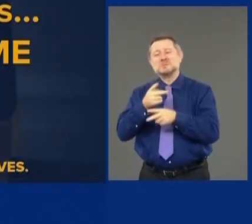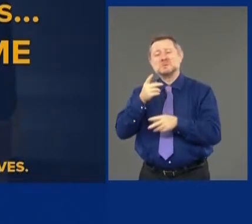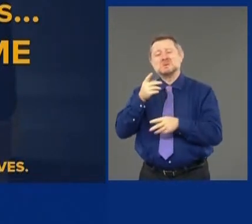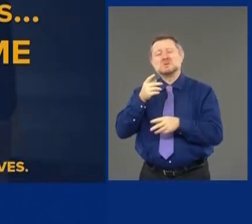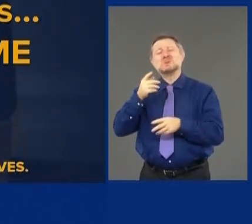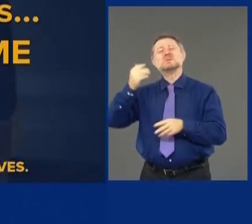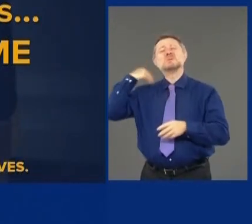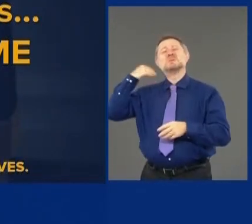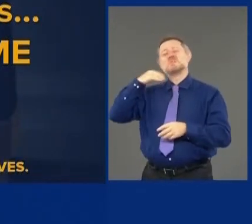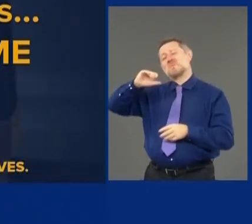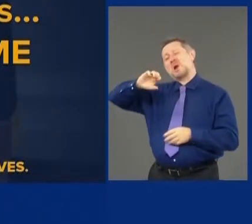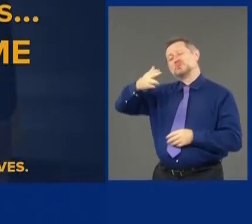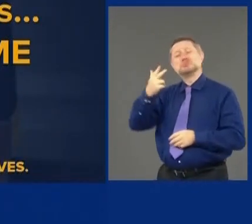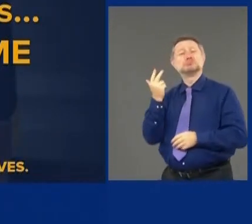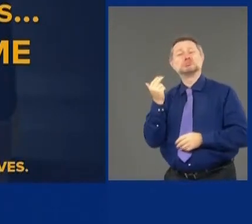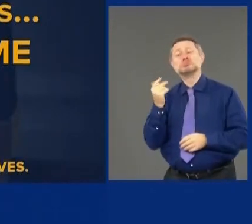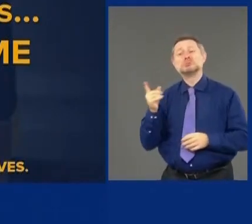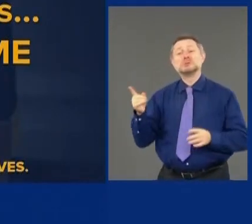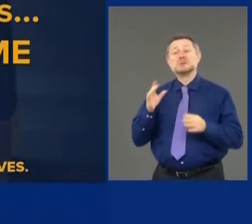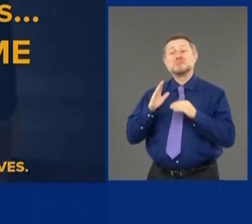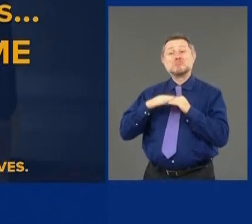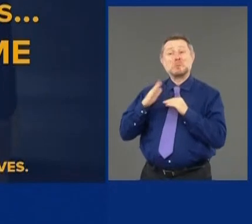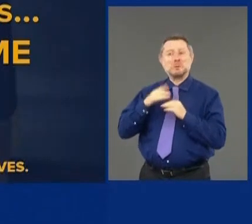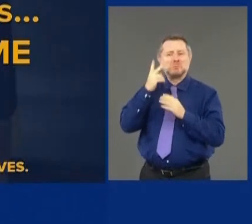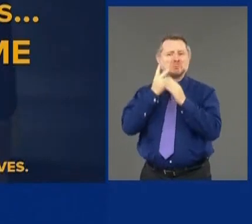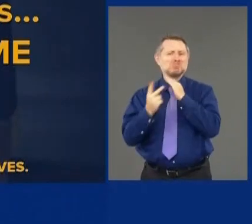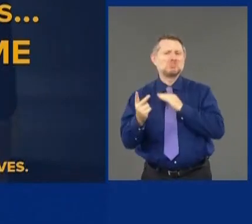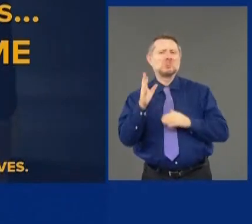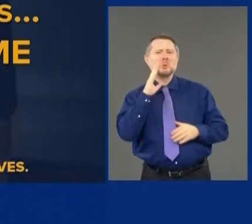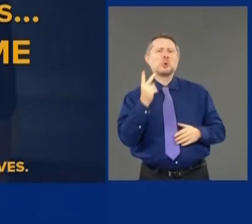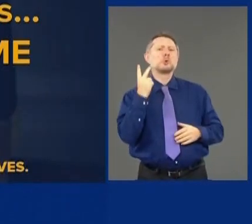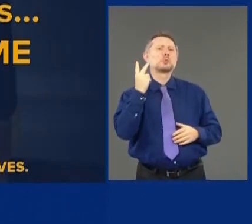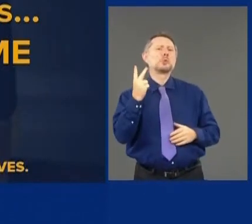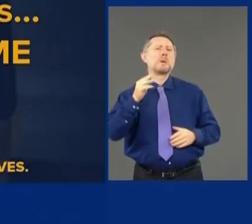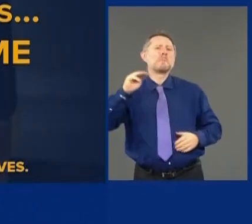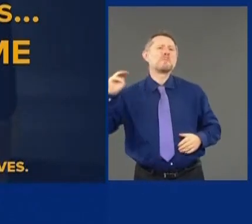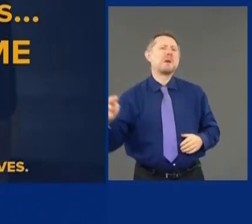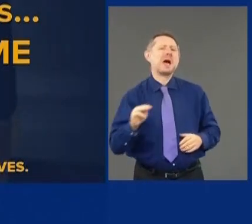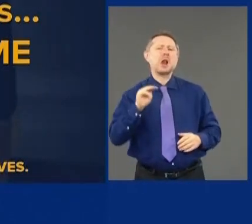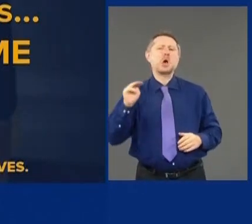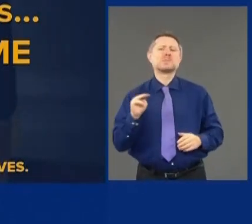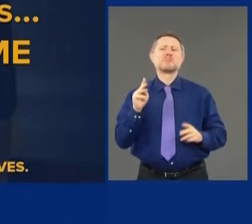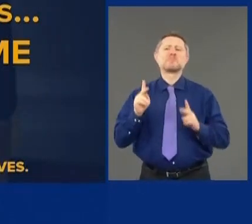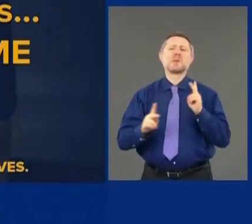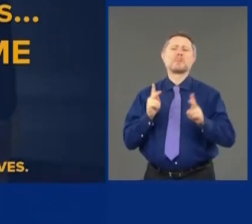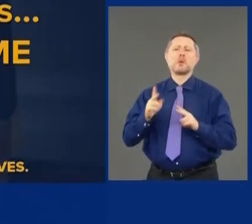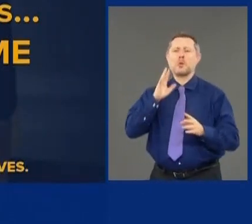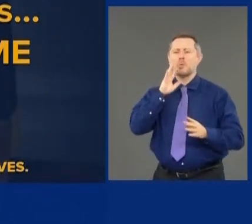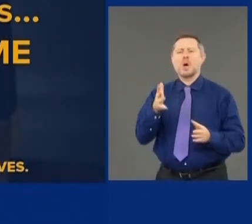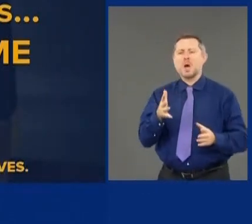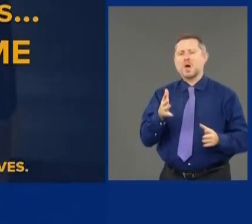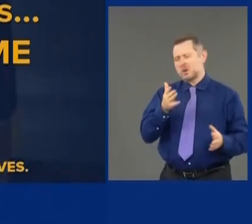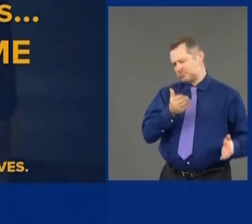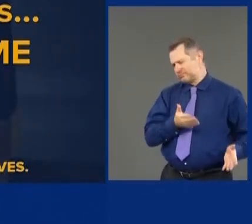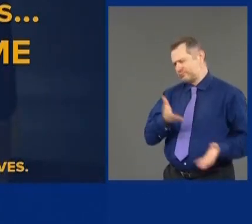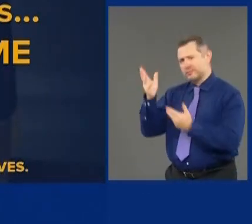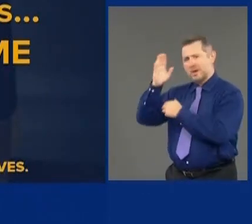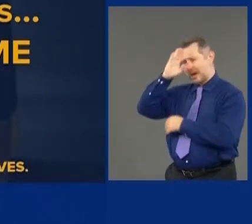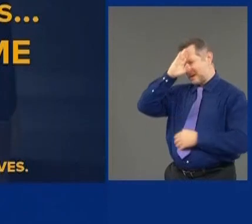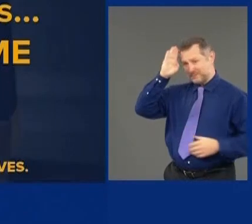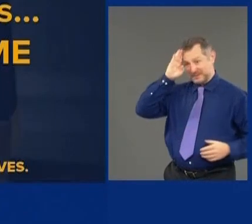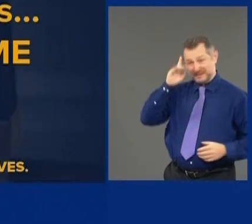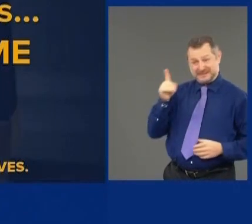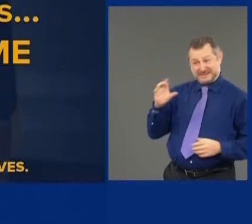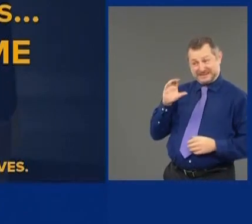at a minimum 2 million people would be hospitalized. At a minimum, his CDC. You know how many 2